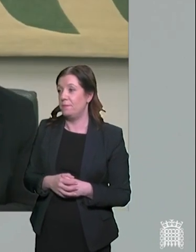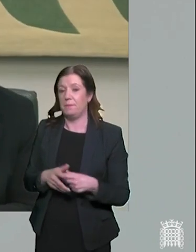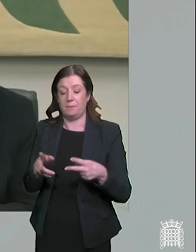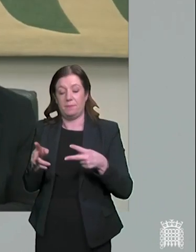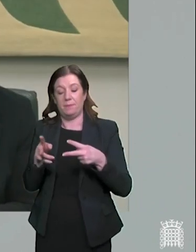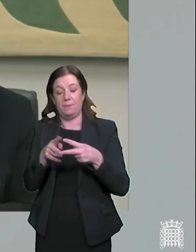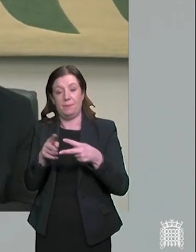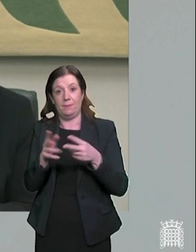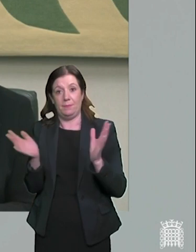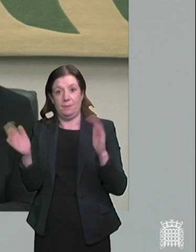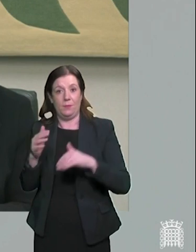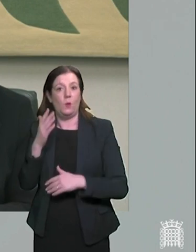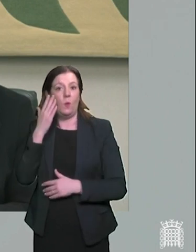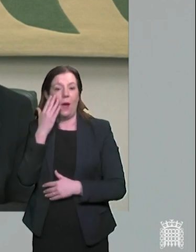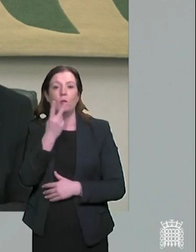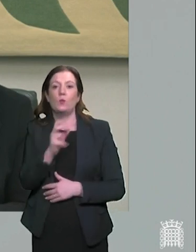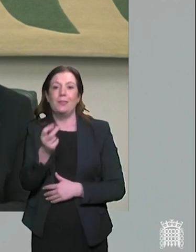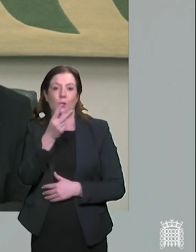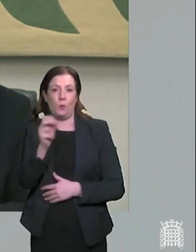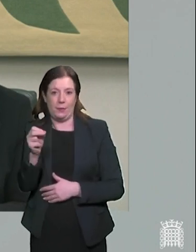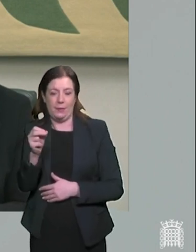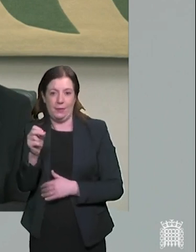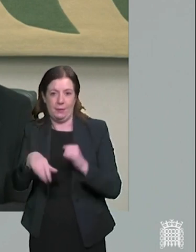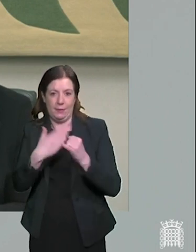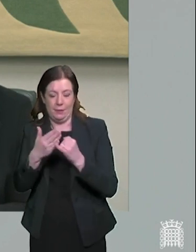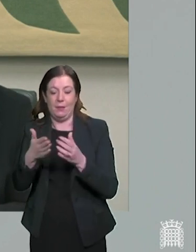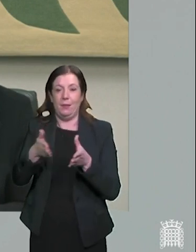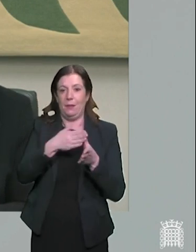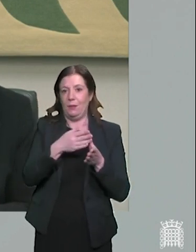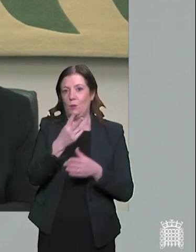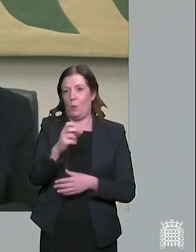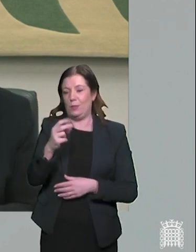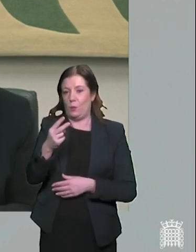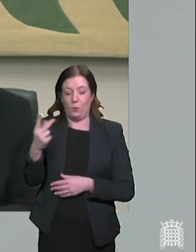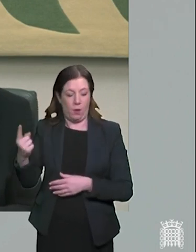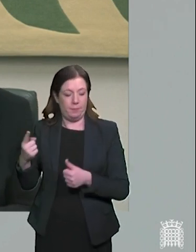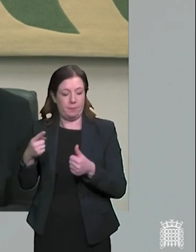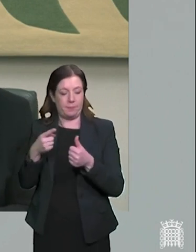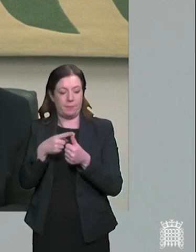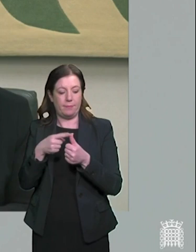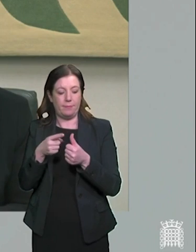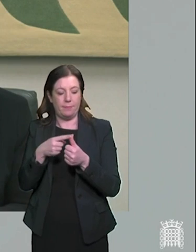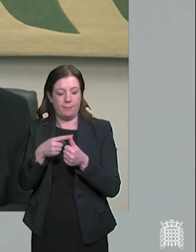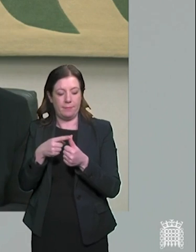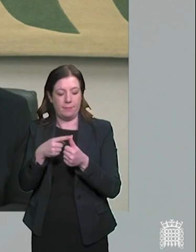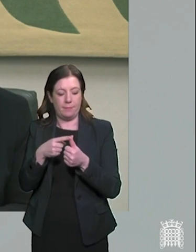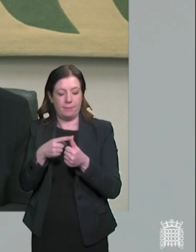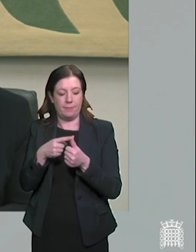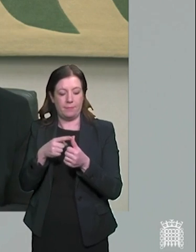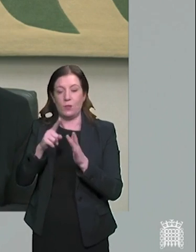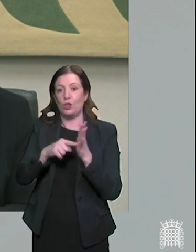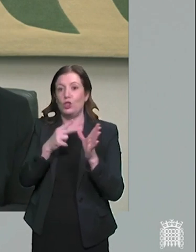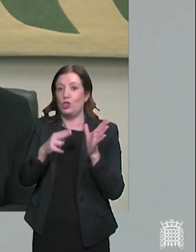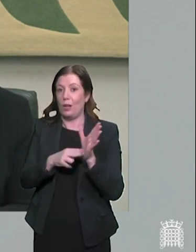gatherings that took place at the end of 2020 and the start of 2021. The first we'll look at took place on the 14th of